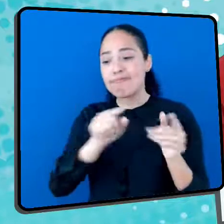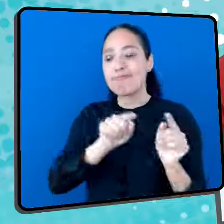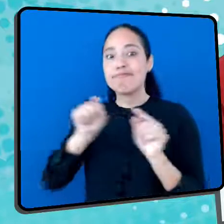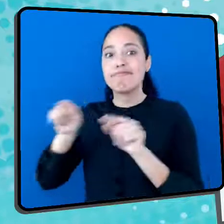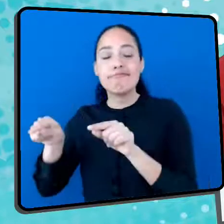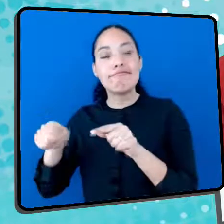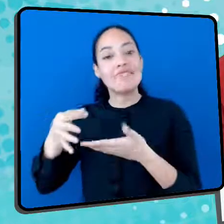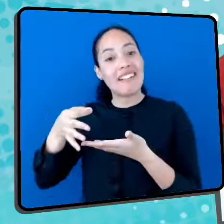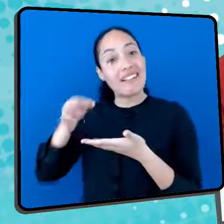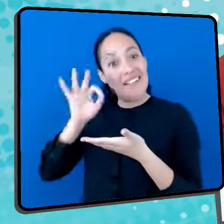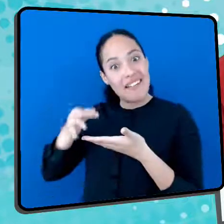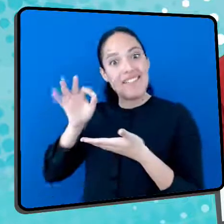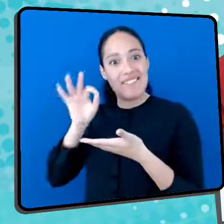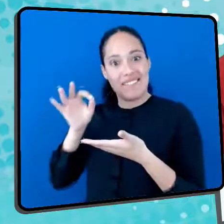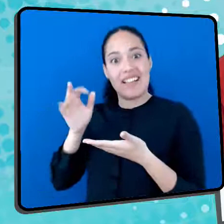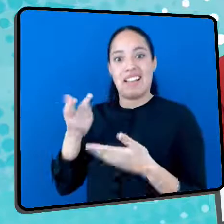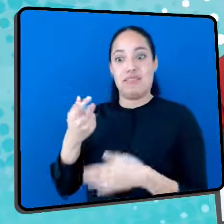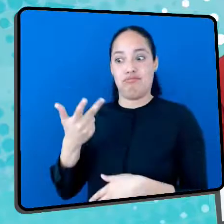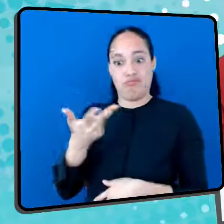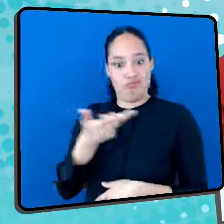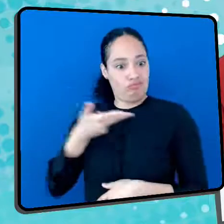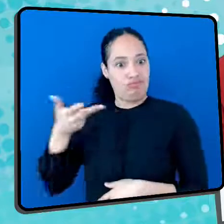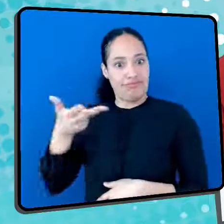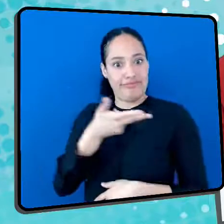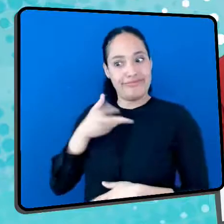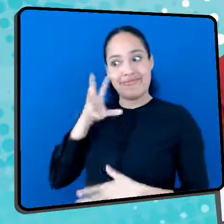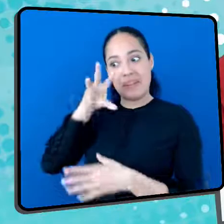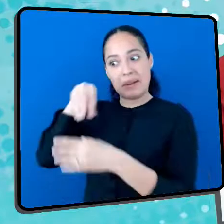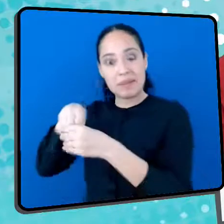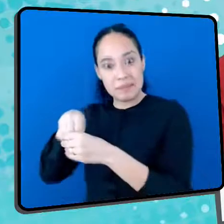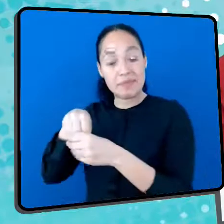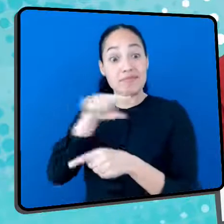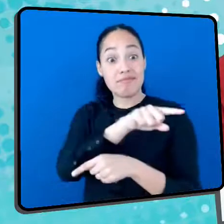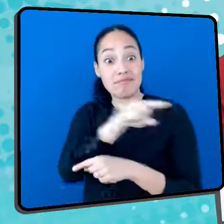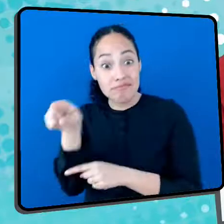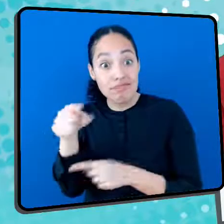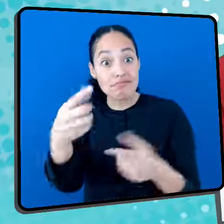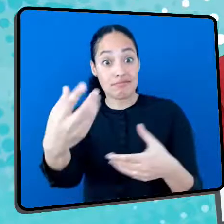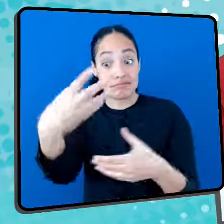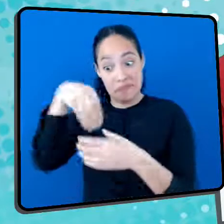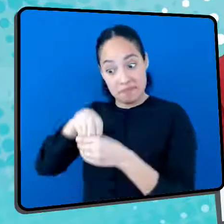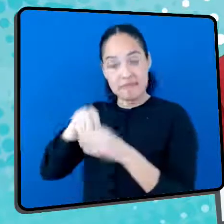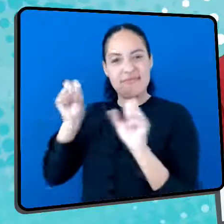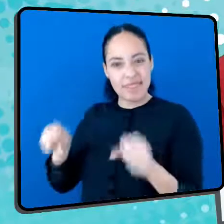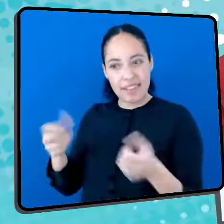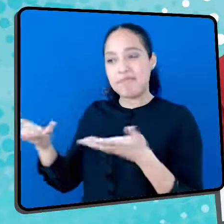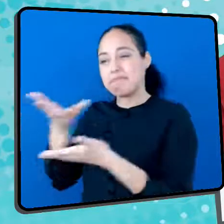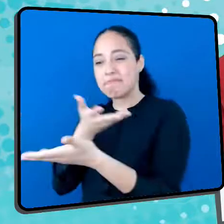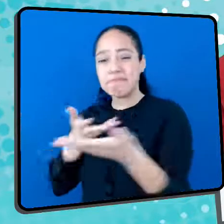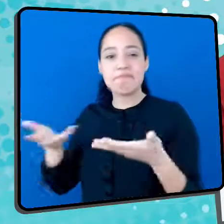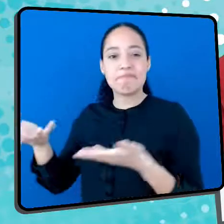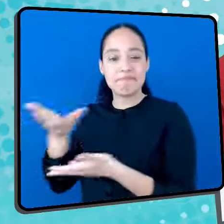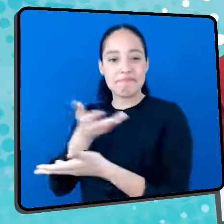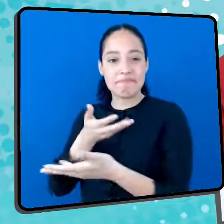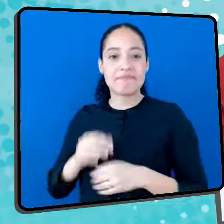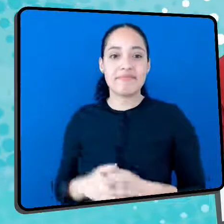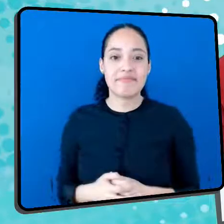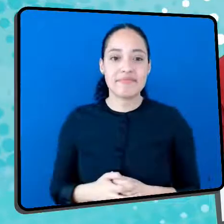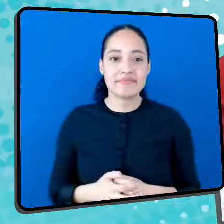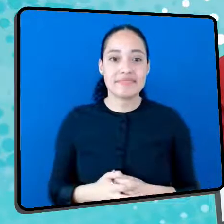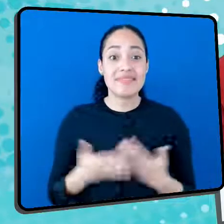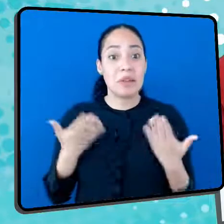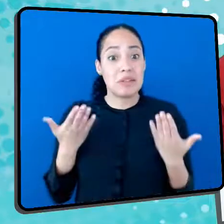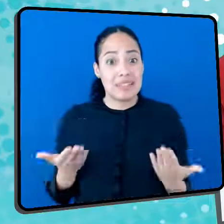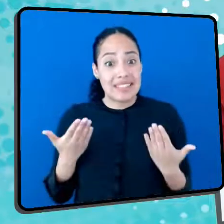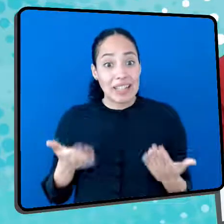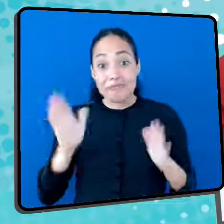there to chat a little bit further with you if you're watching on the website. So, Eve, with that, we'll say goodbye and we'll see you in